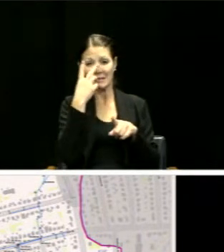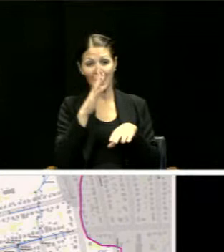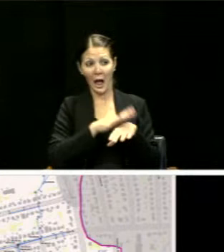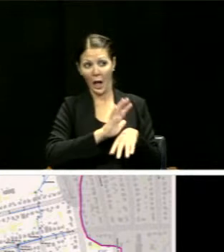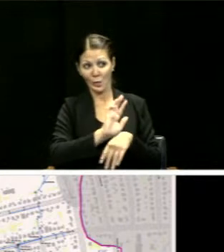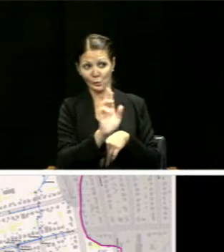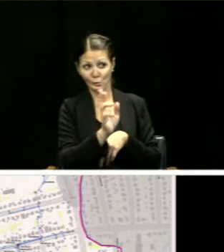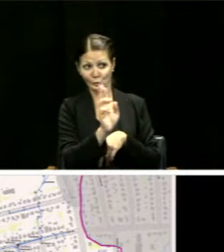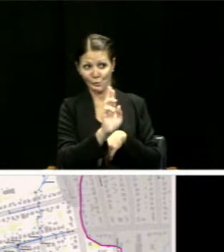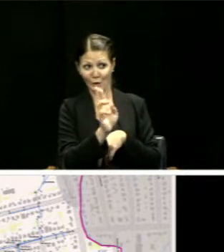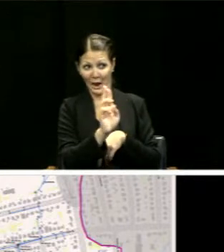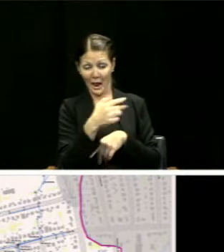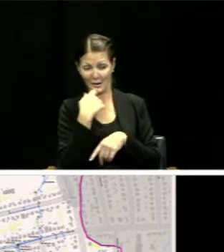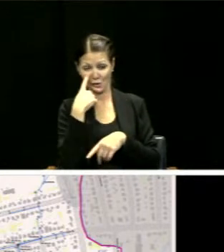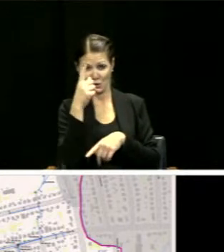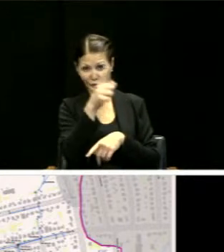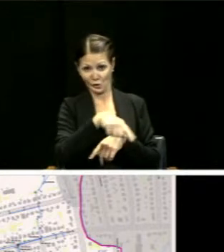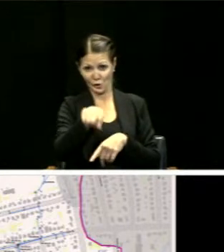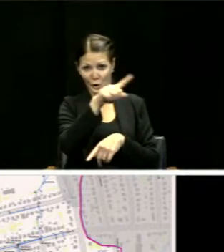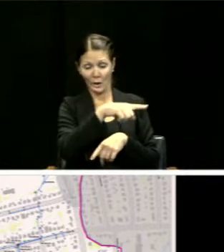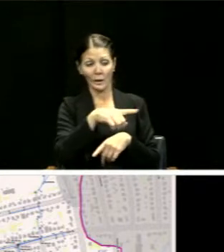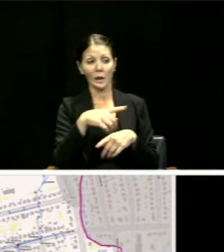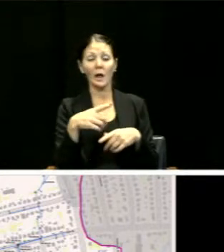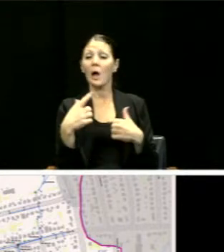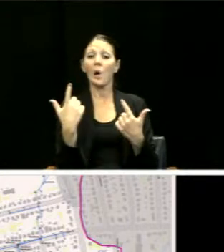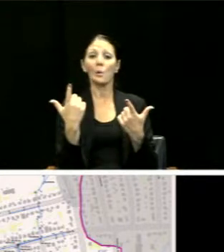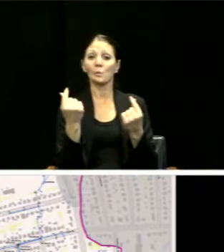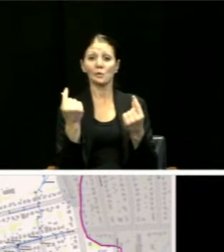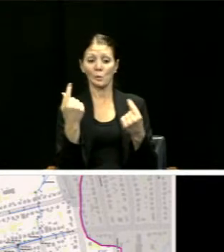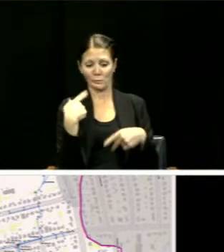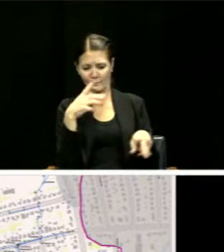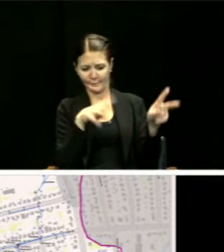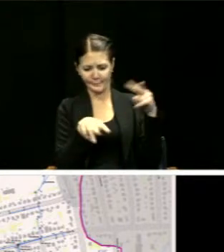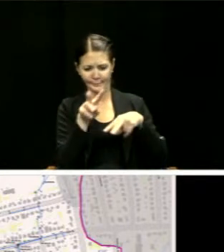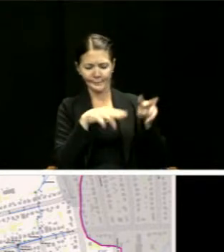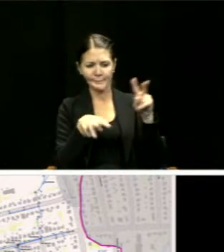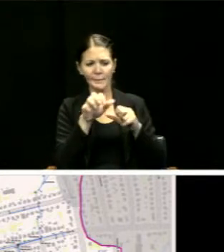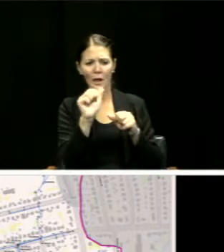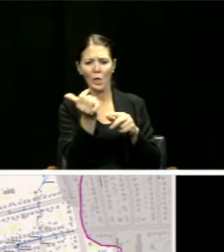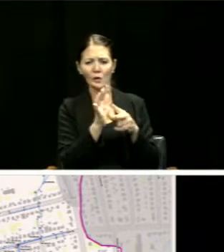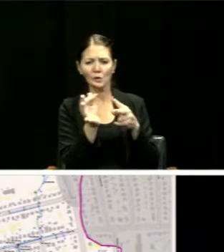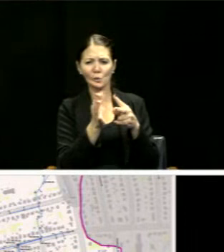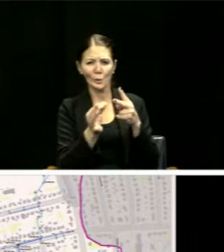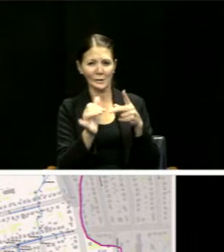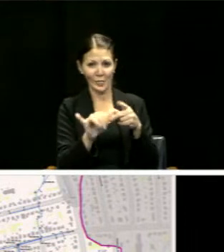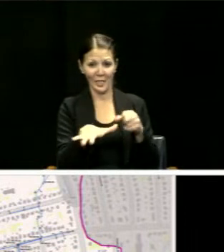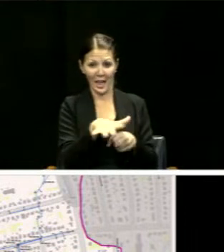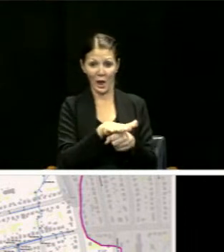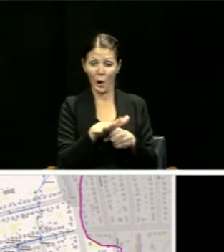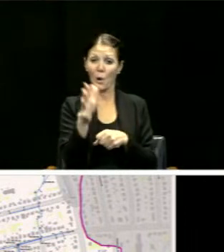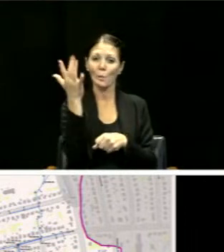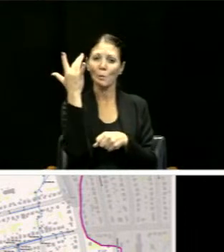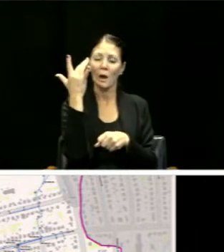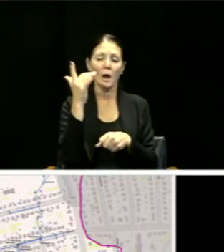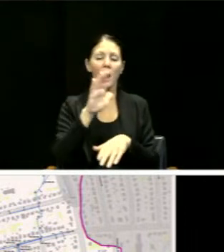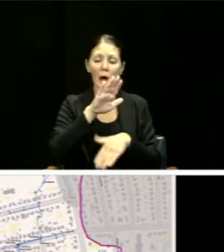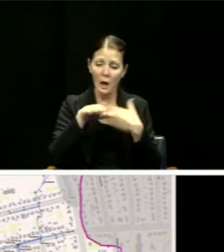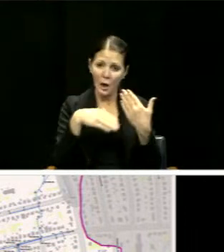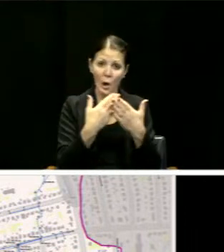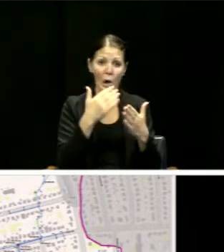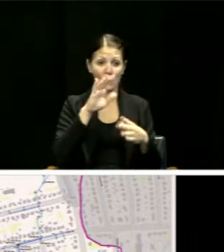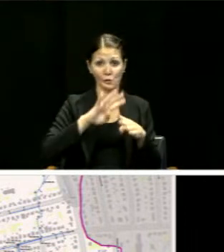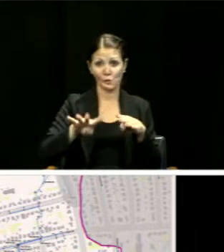right. So what we did is we looked at various alternatives in this area because the entire drainage